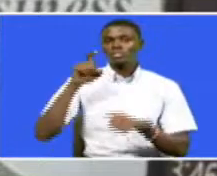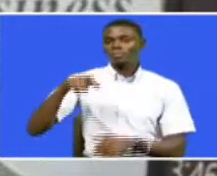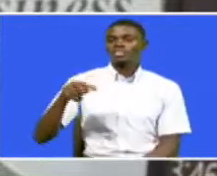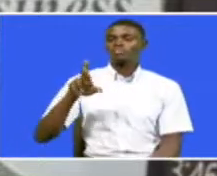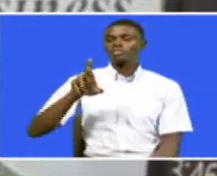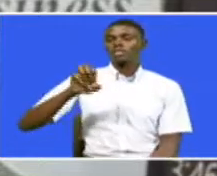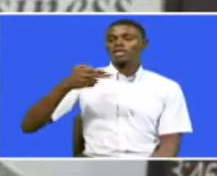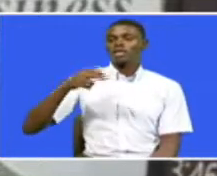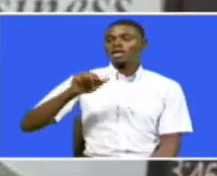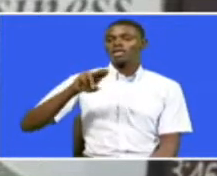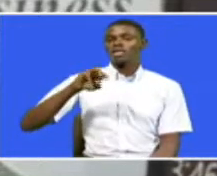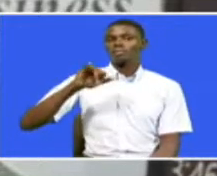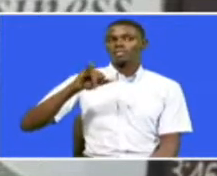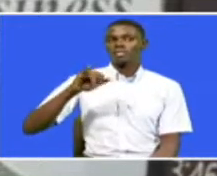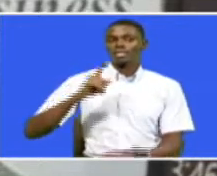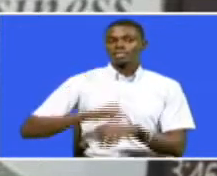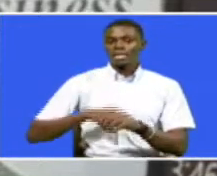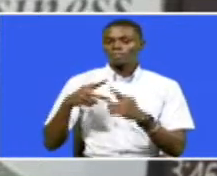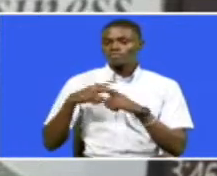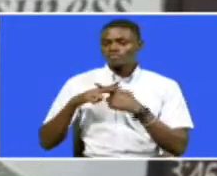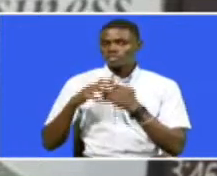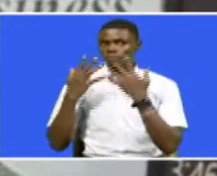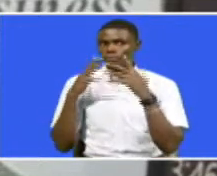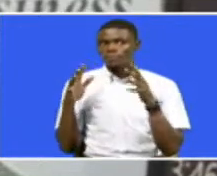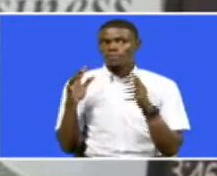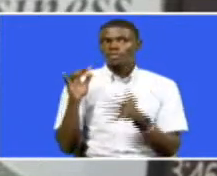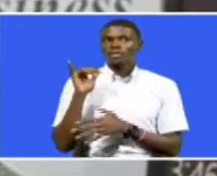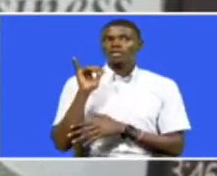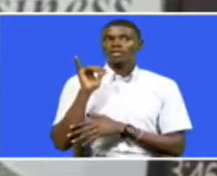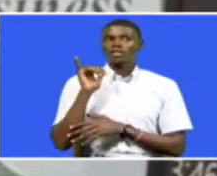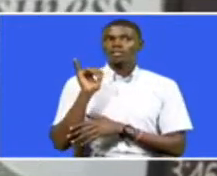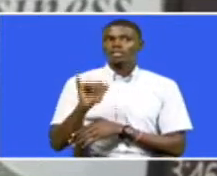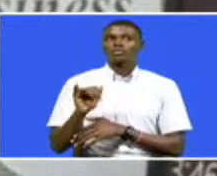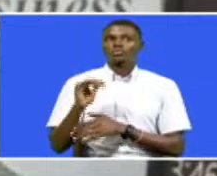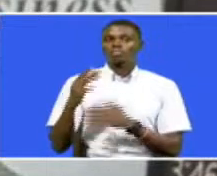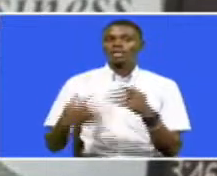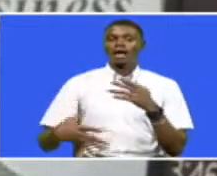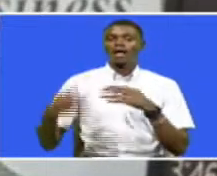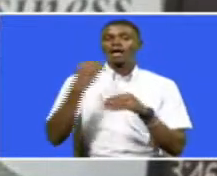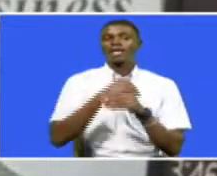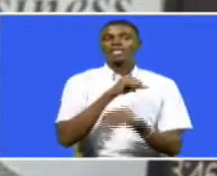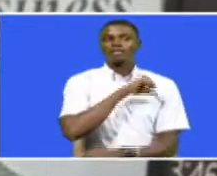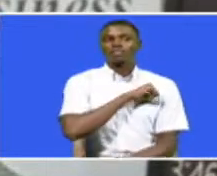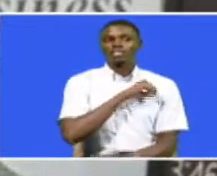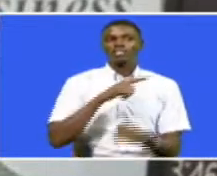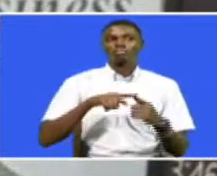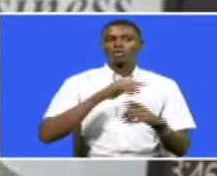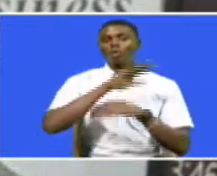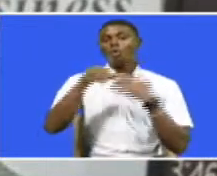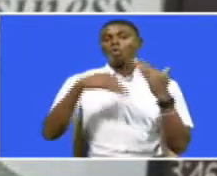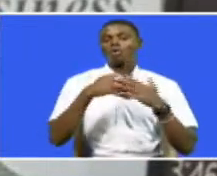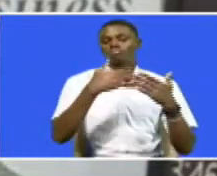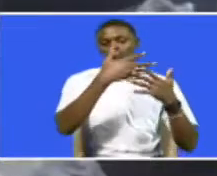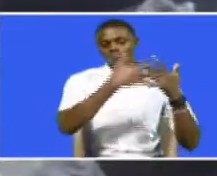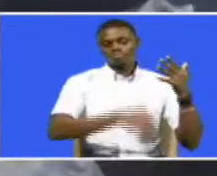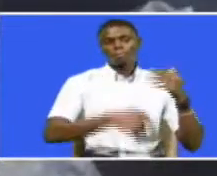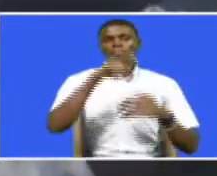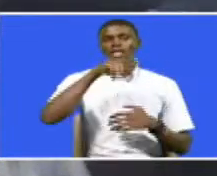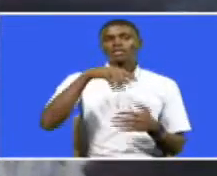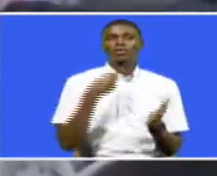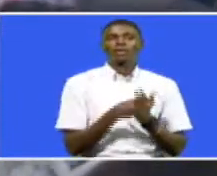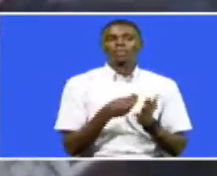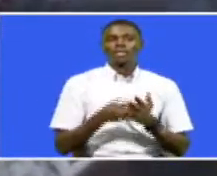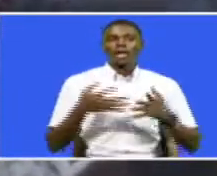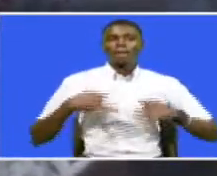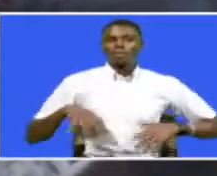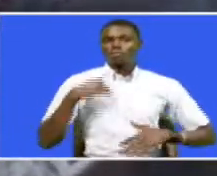rehabilitated. Once they are done, that will be an added advantage. But all these require money. The